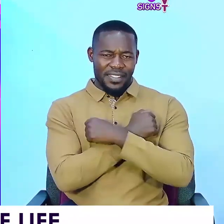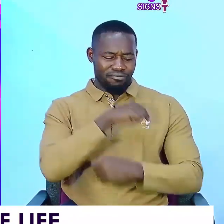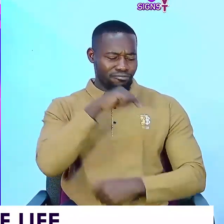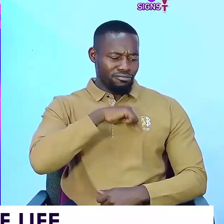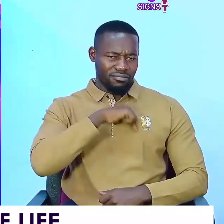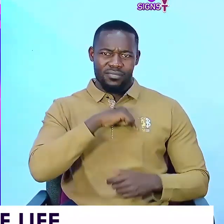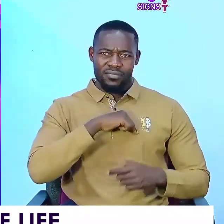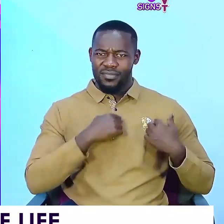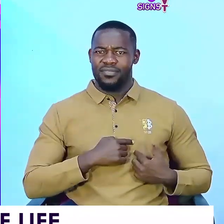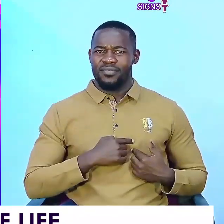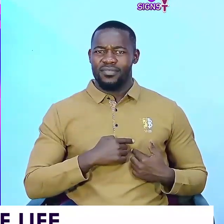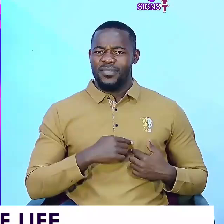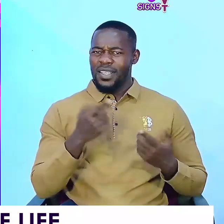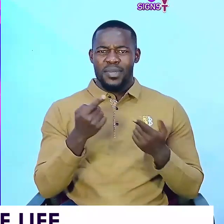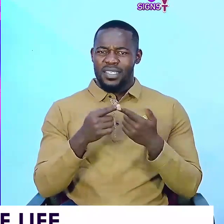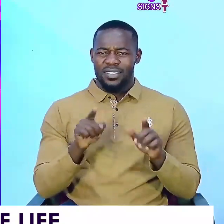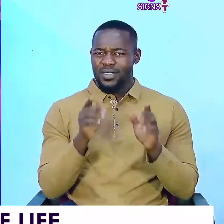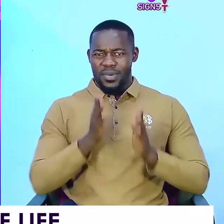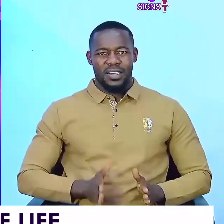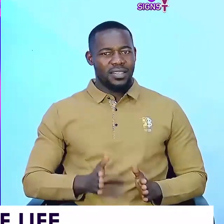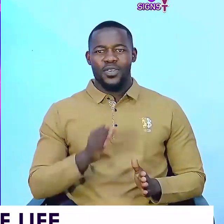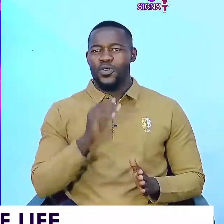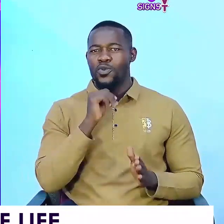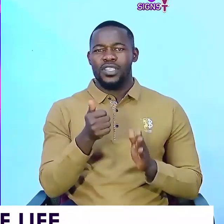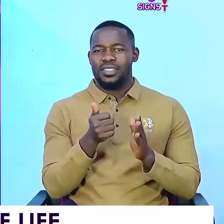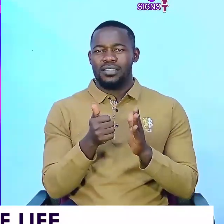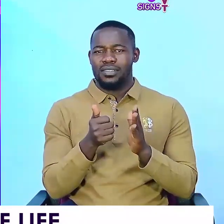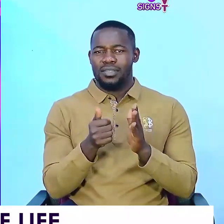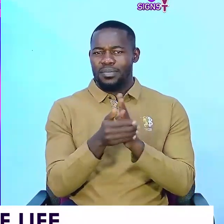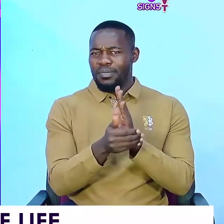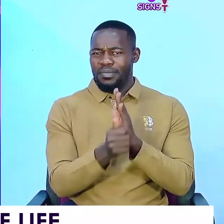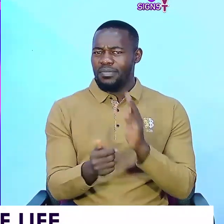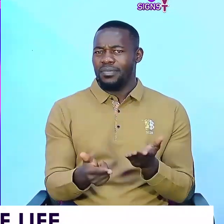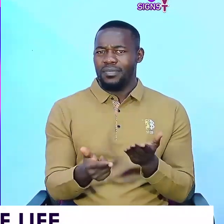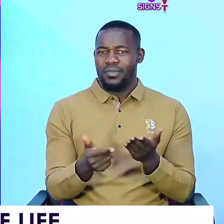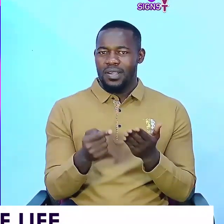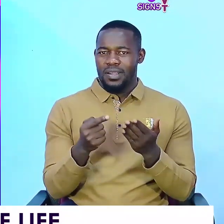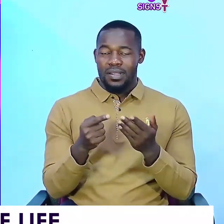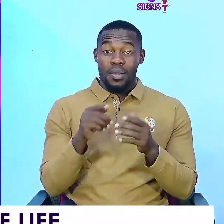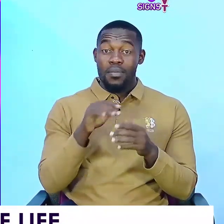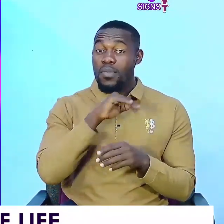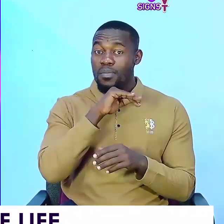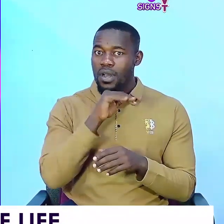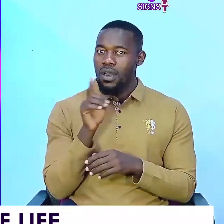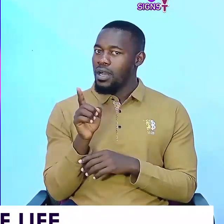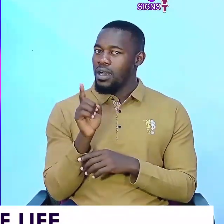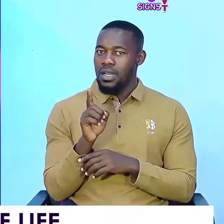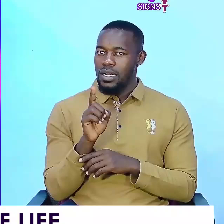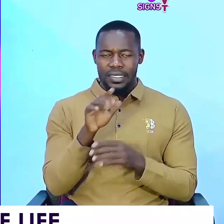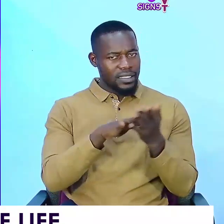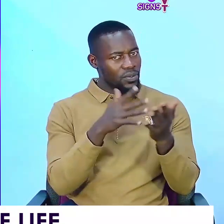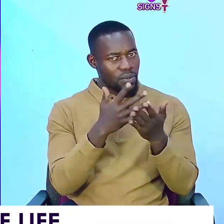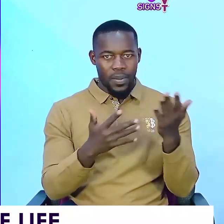Human beings have their imperfections. And how would you rate Raila Odinga? People say Raila Odinga was a genius in